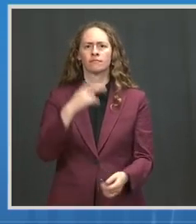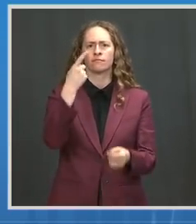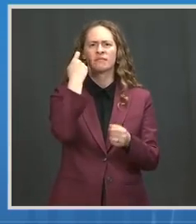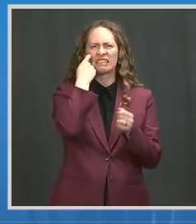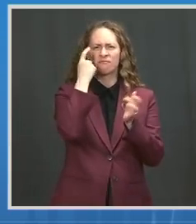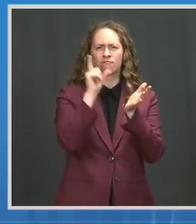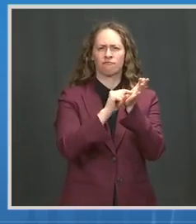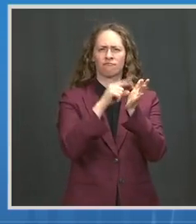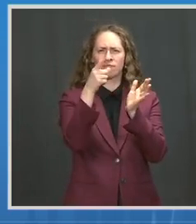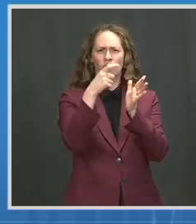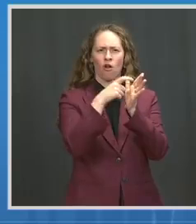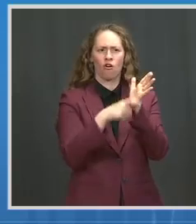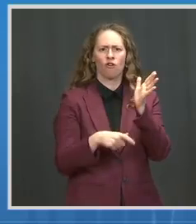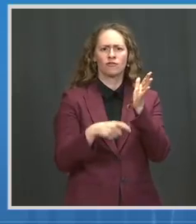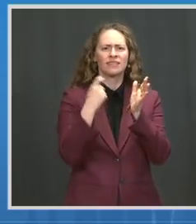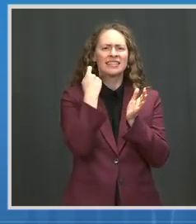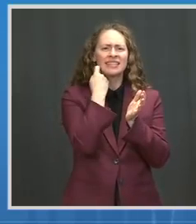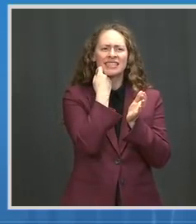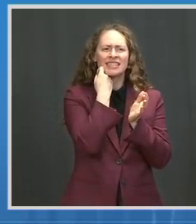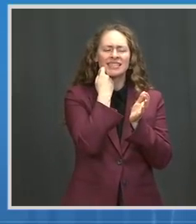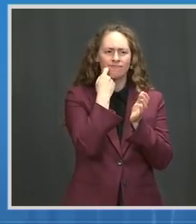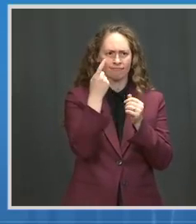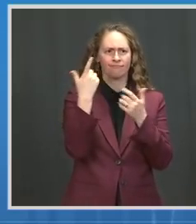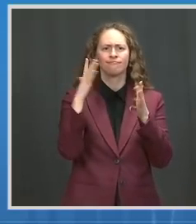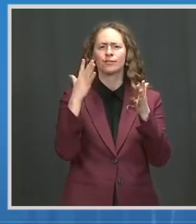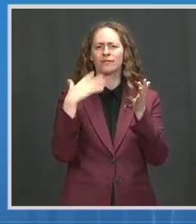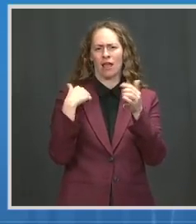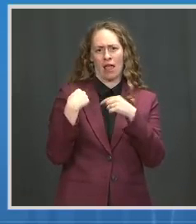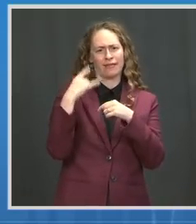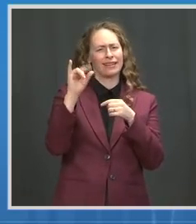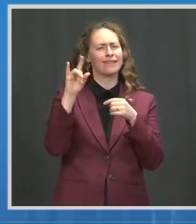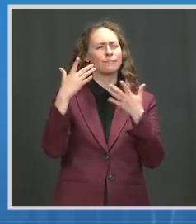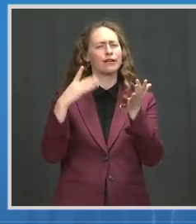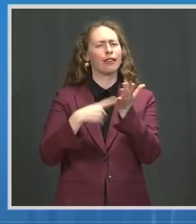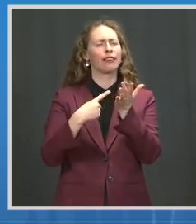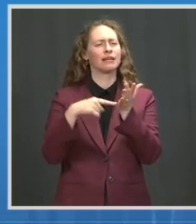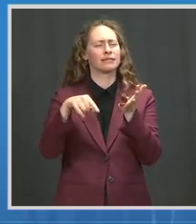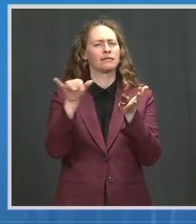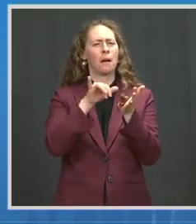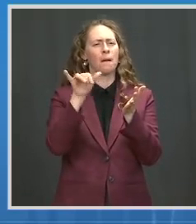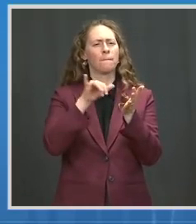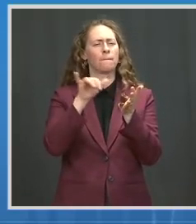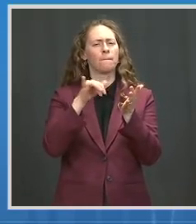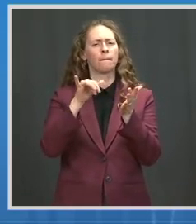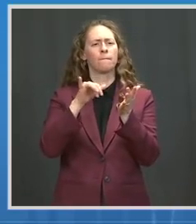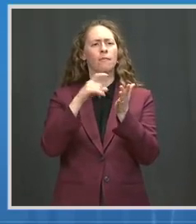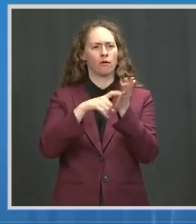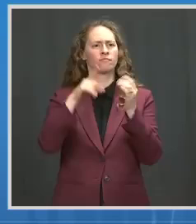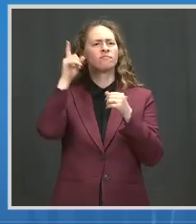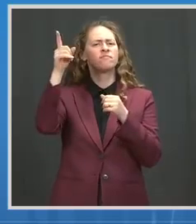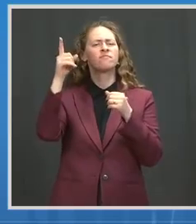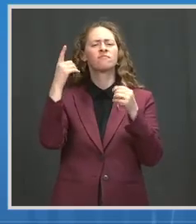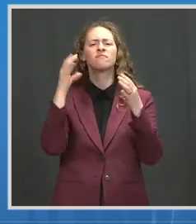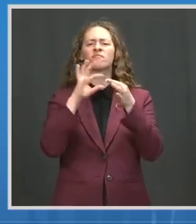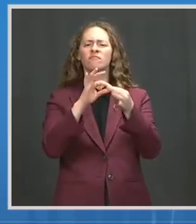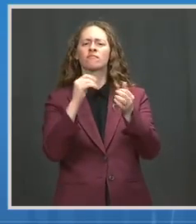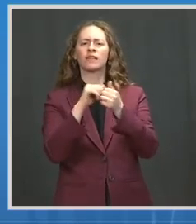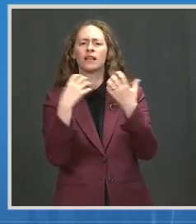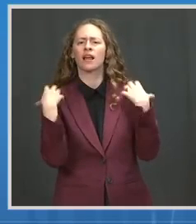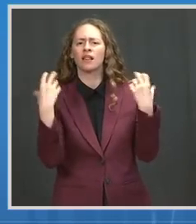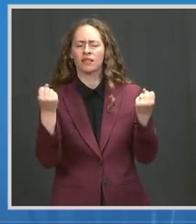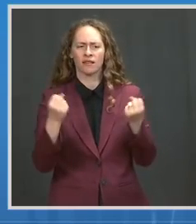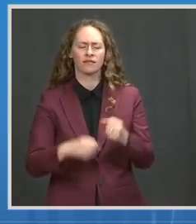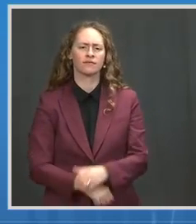you at a previous briefing from Public Health England, and it has to do with the effectiveness of